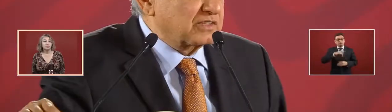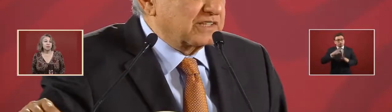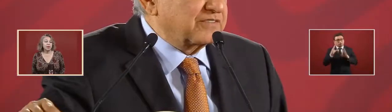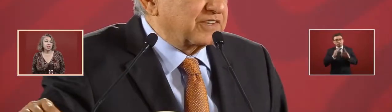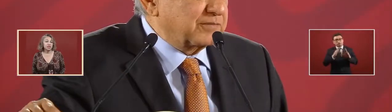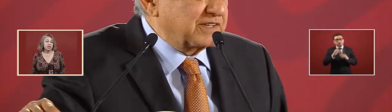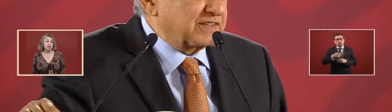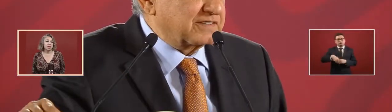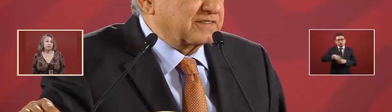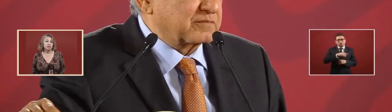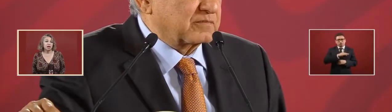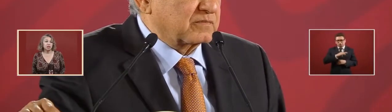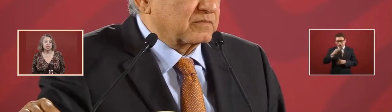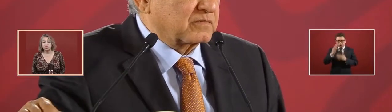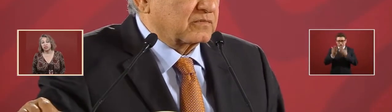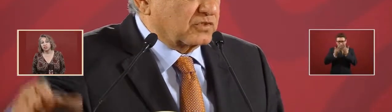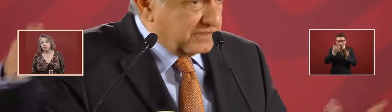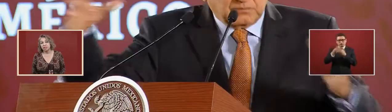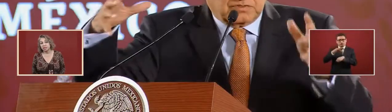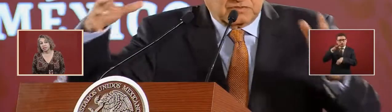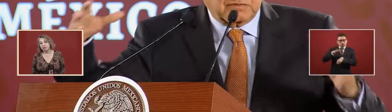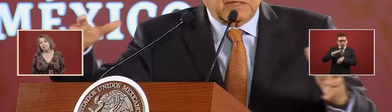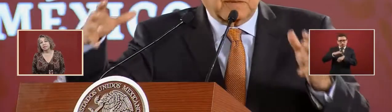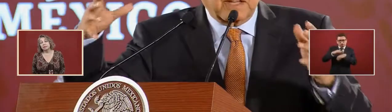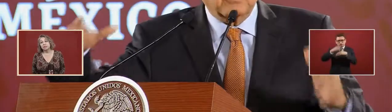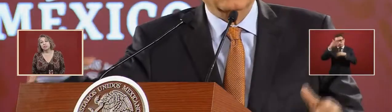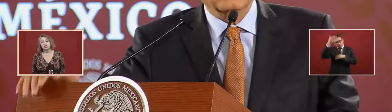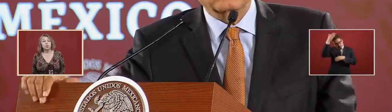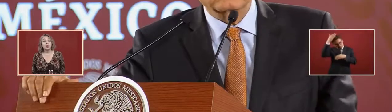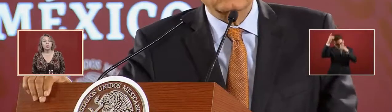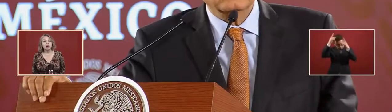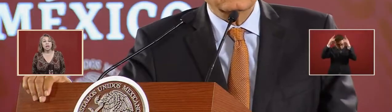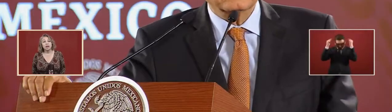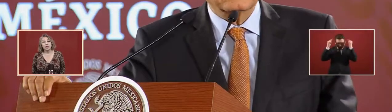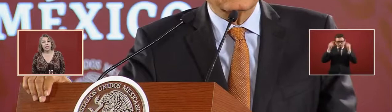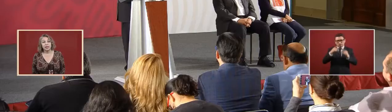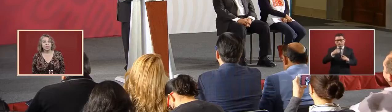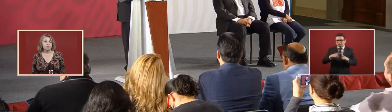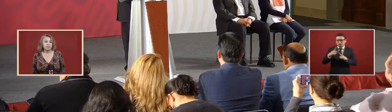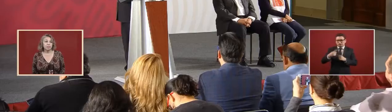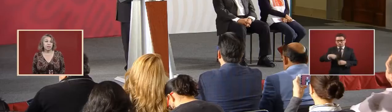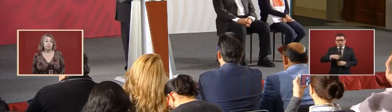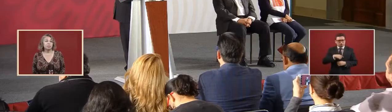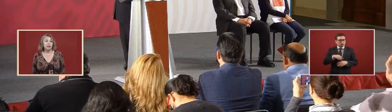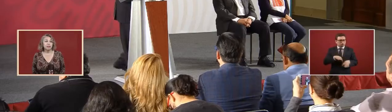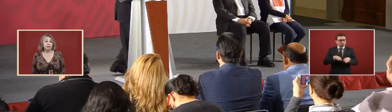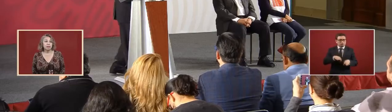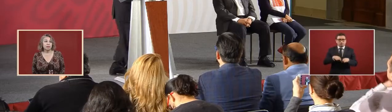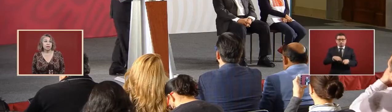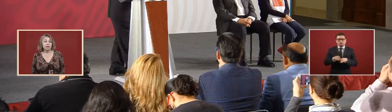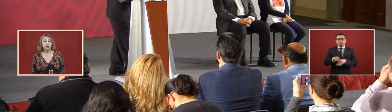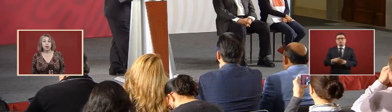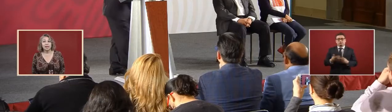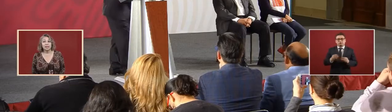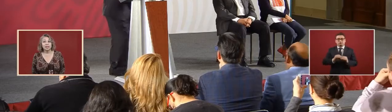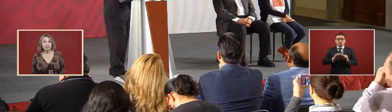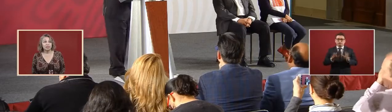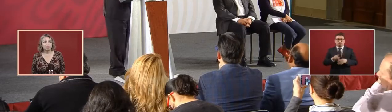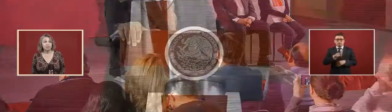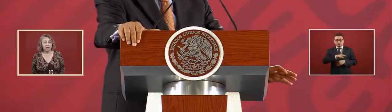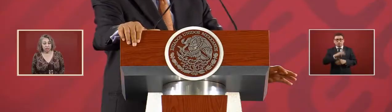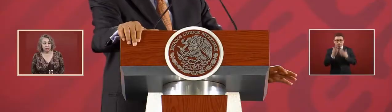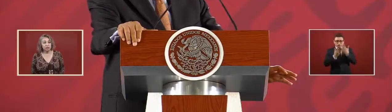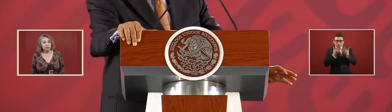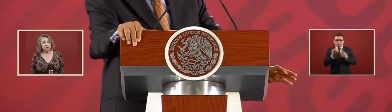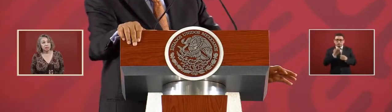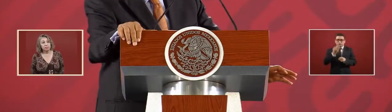to the formation of doctors and nurses. So we're working on that. But grants